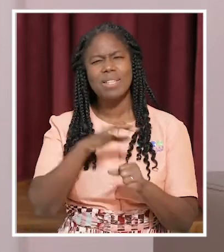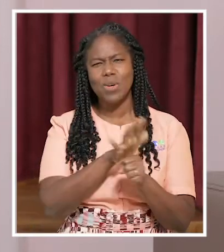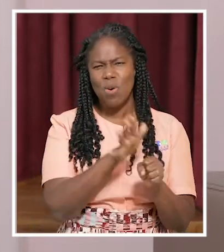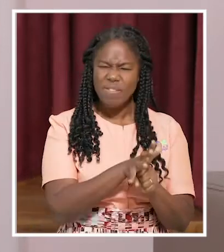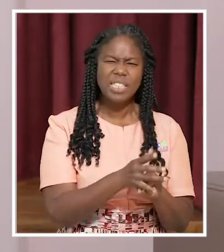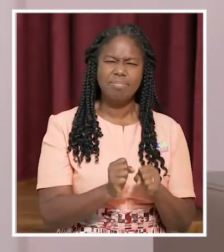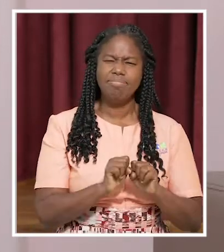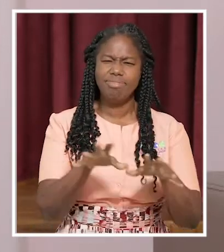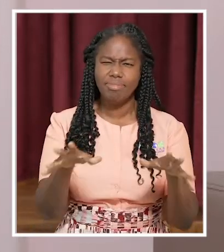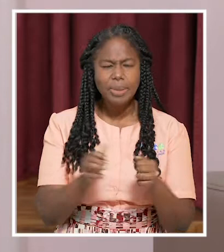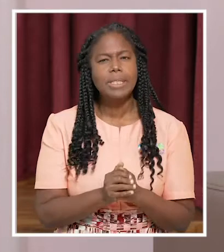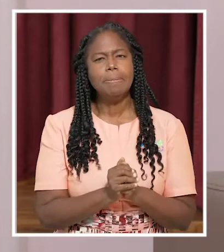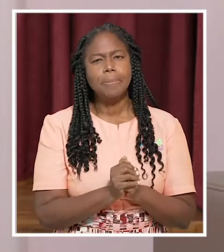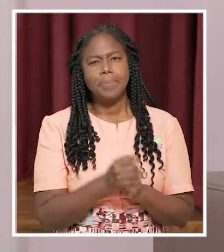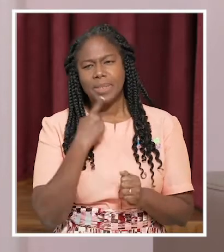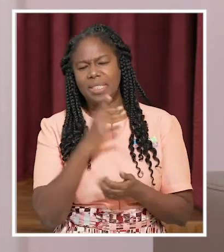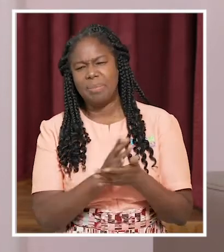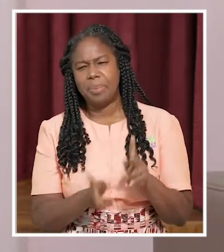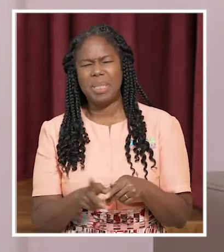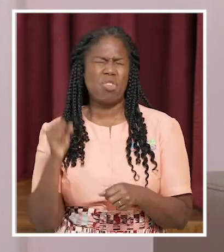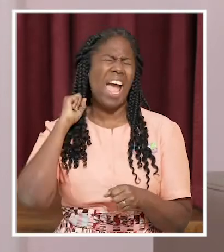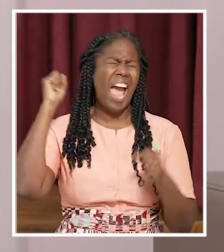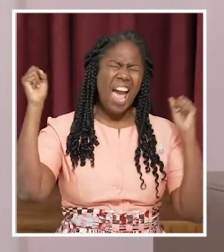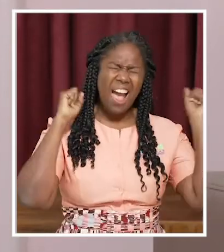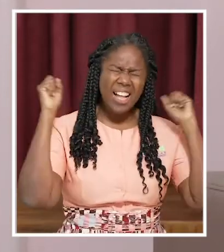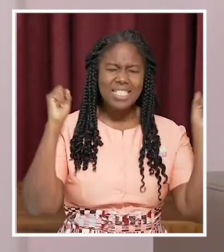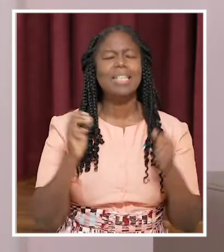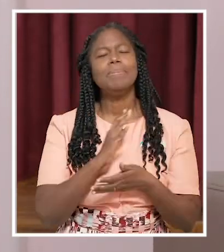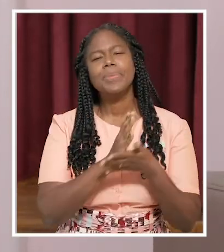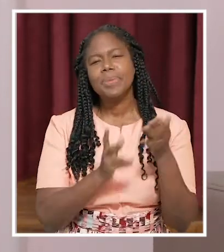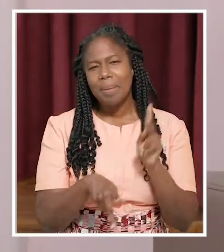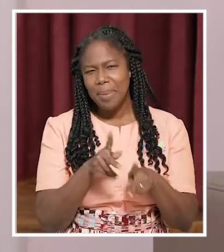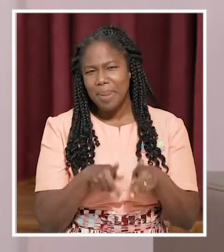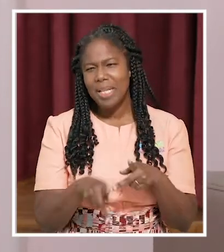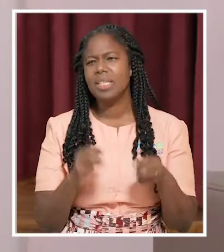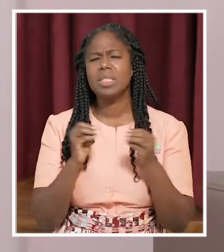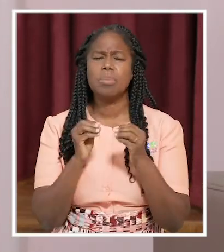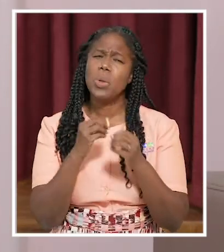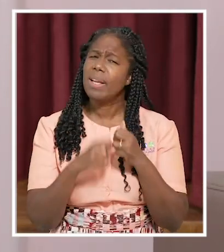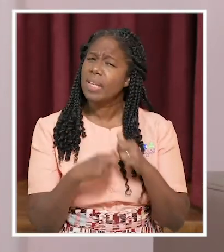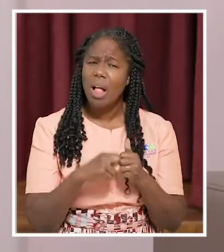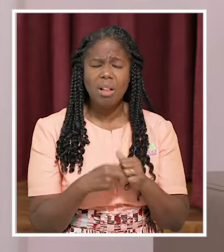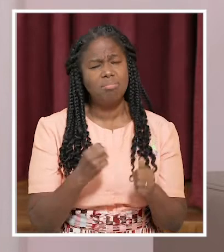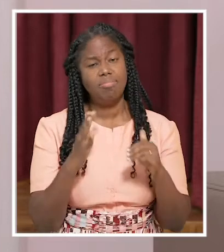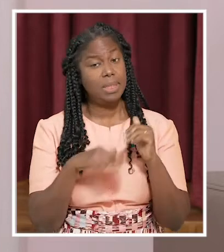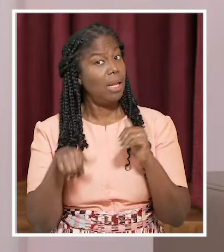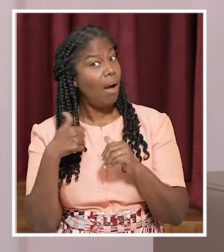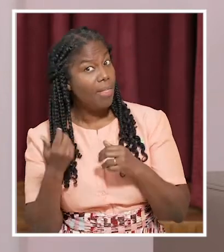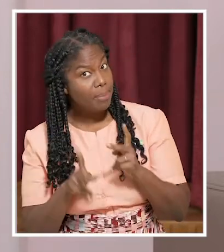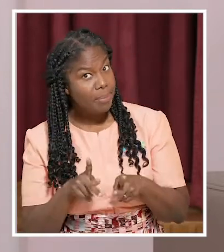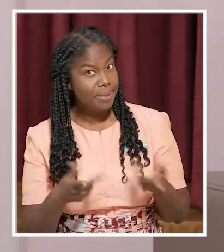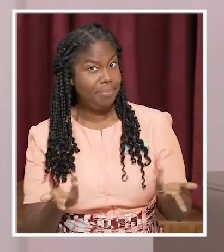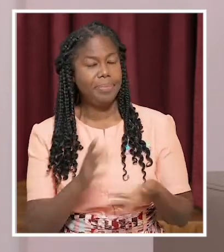at things that have happened. We've been stressed out. But, you know, for some people, it has been more difficult than for others. So for